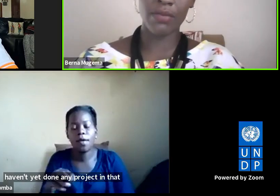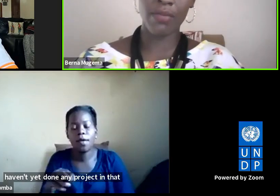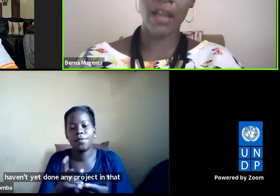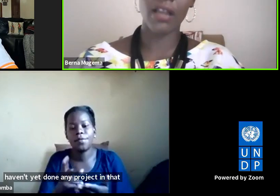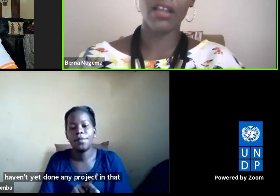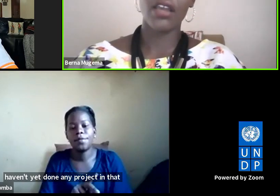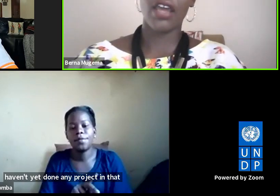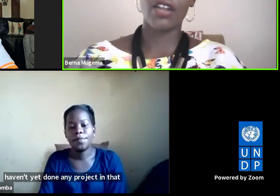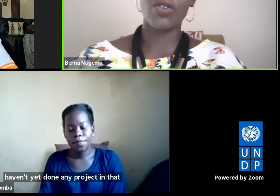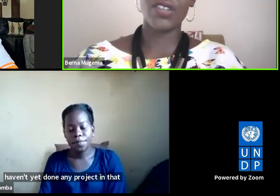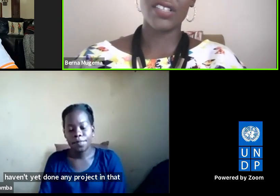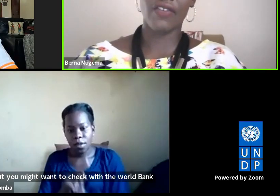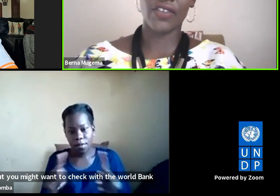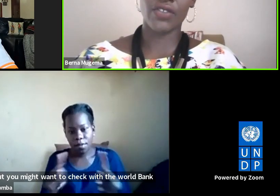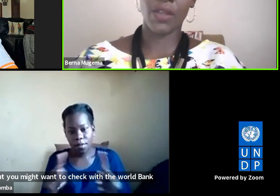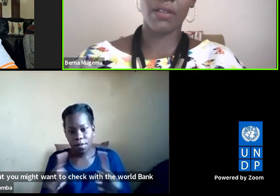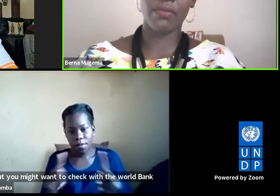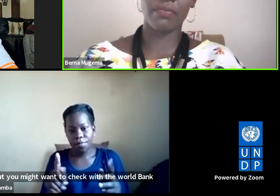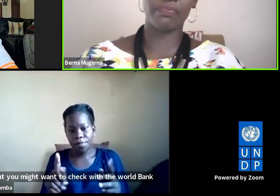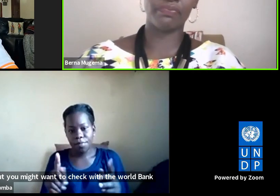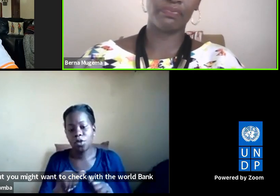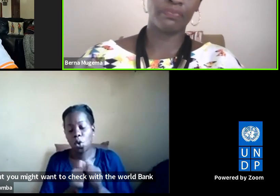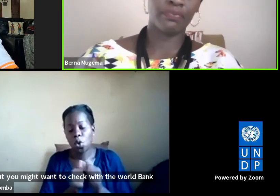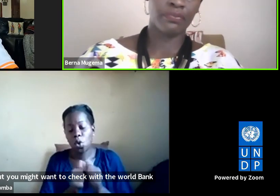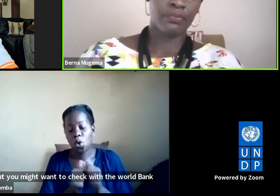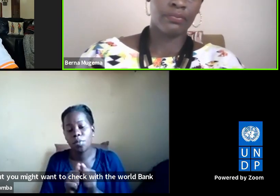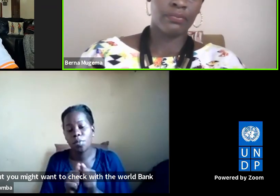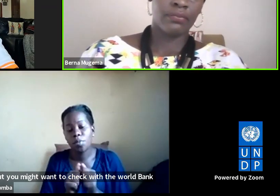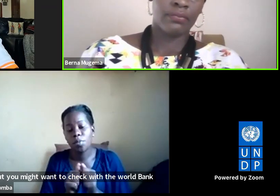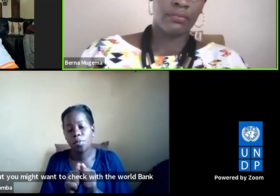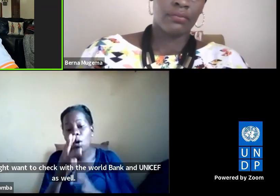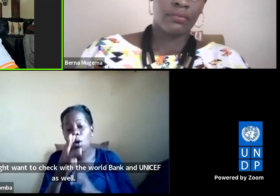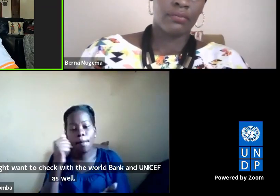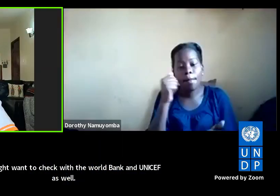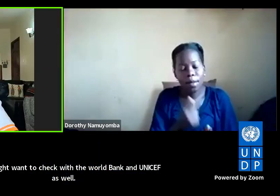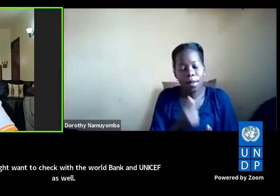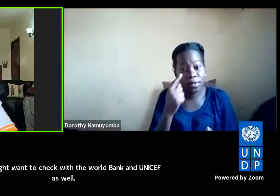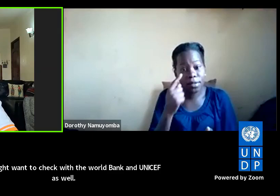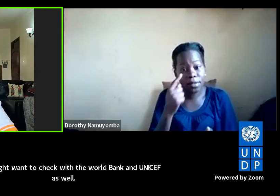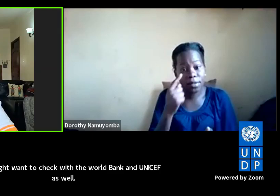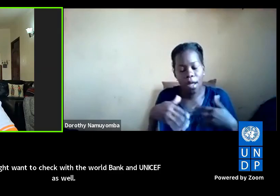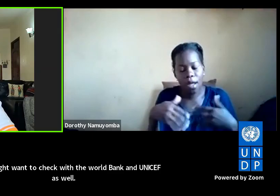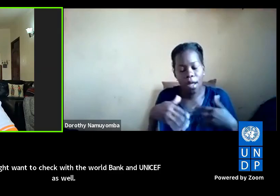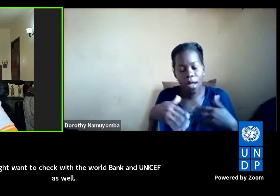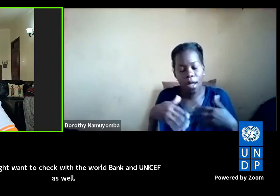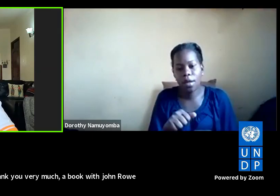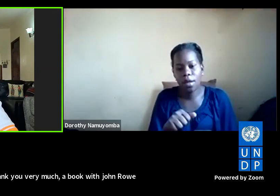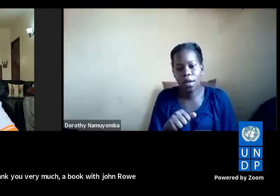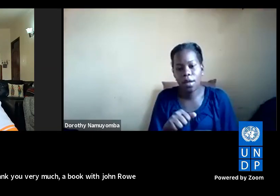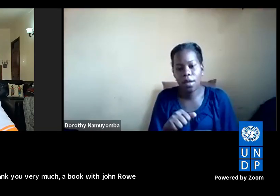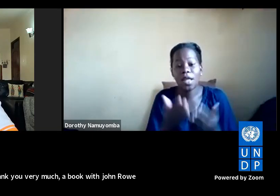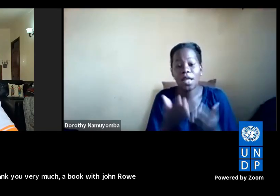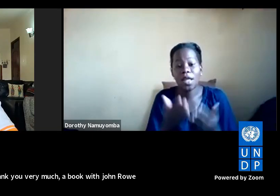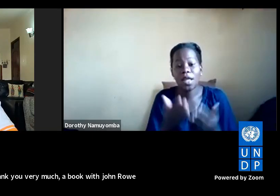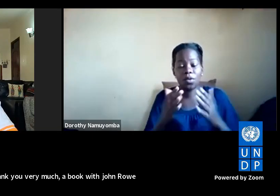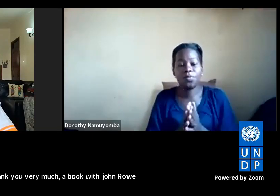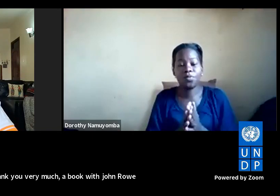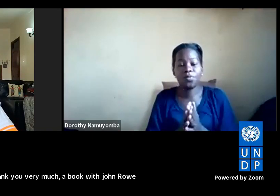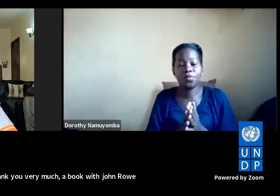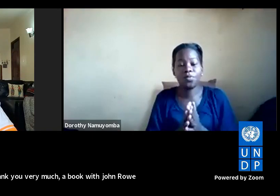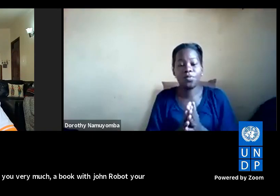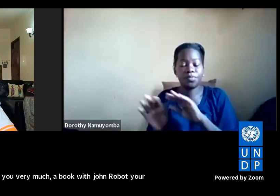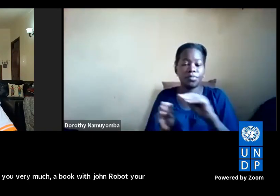with the World Bank and UNICEF as well. Thank you very much. Ebaku John Robert is saying, thanks for the presentations. You have